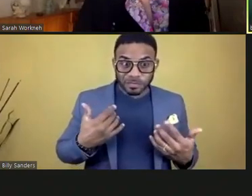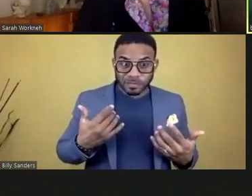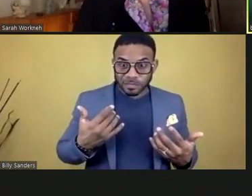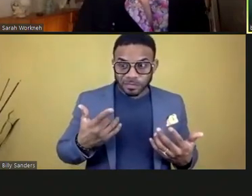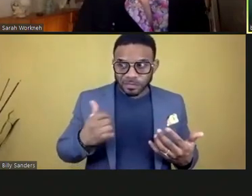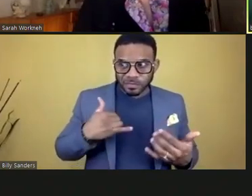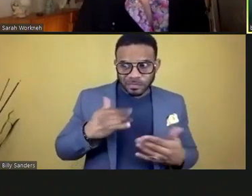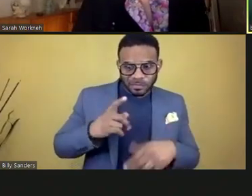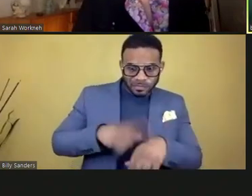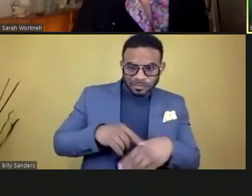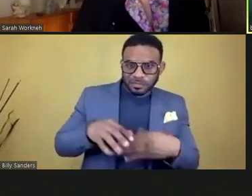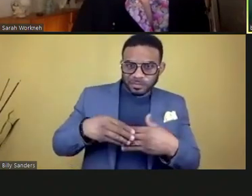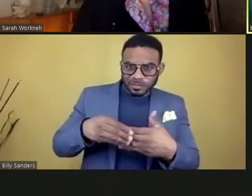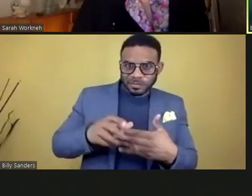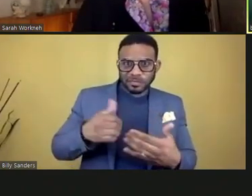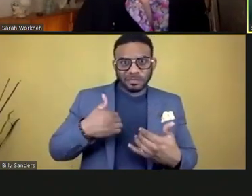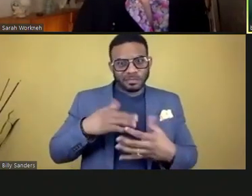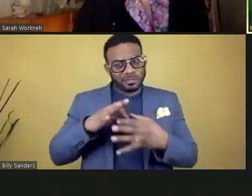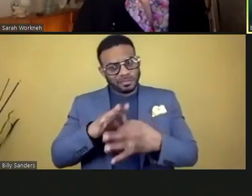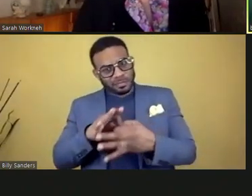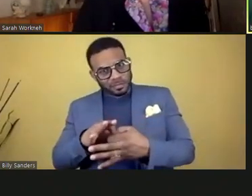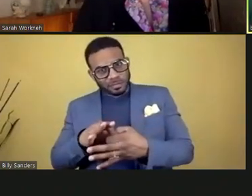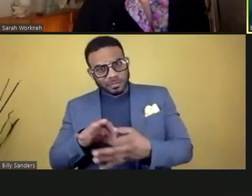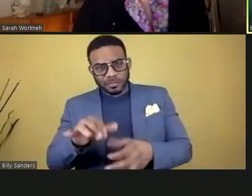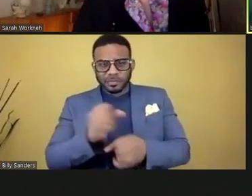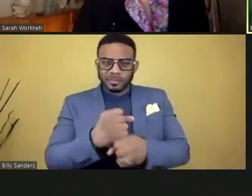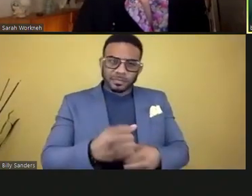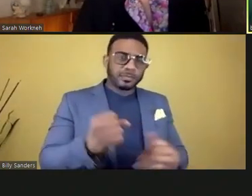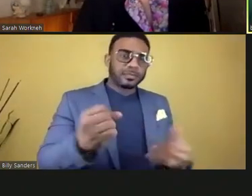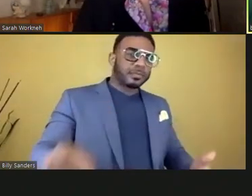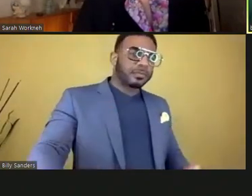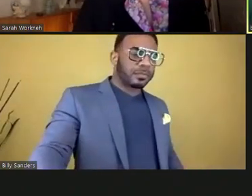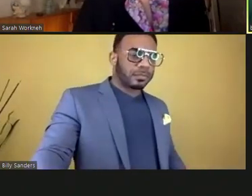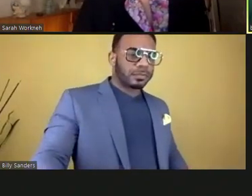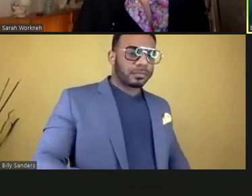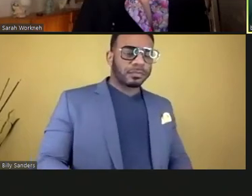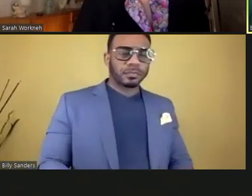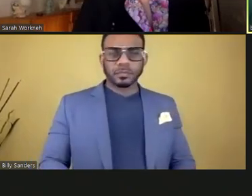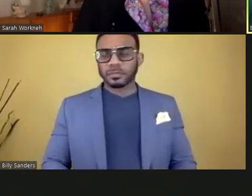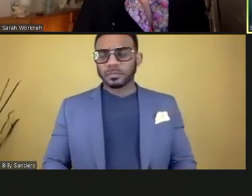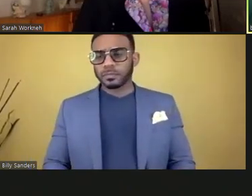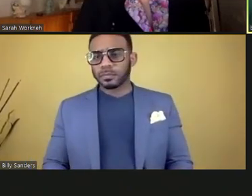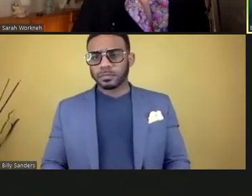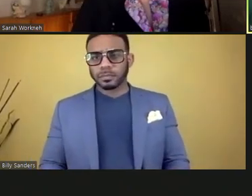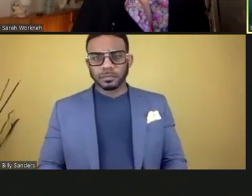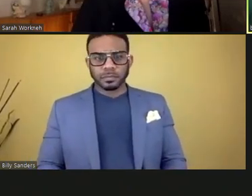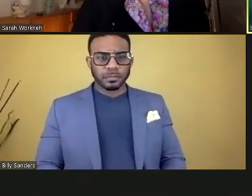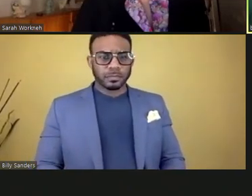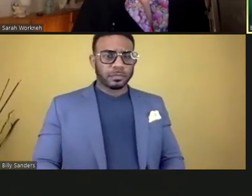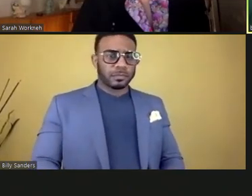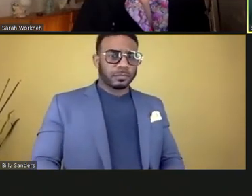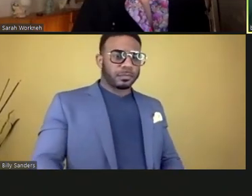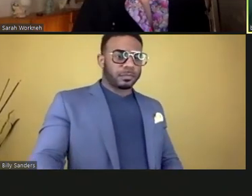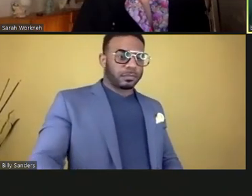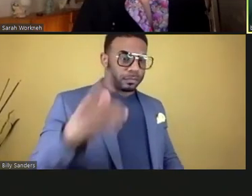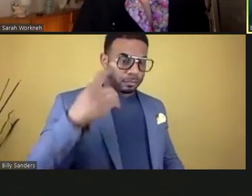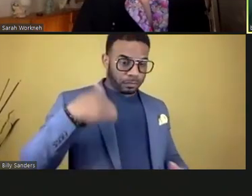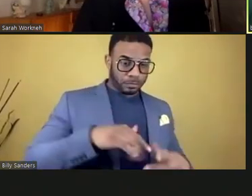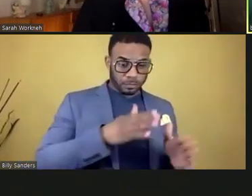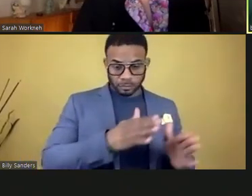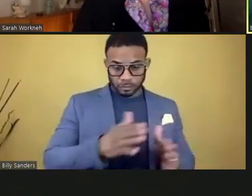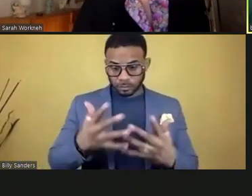they have that time and they have like the connections that that makes. So like, I think for us, like in planning